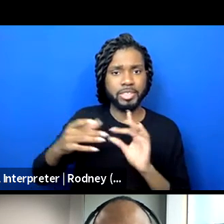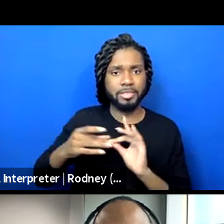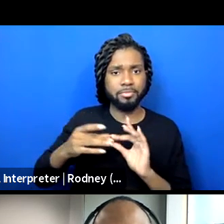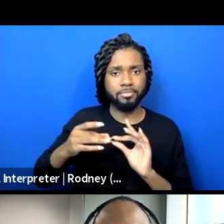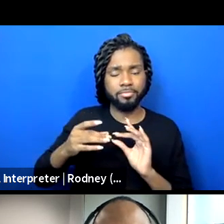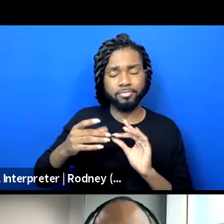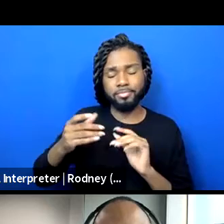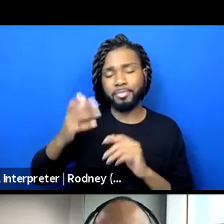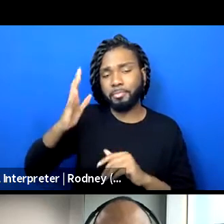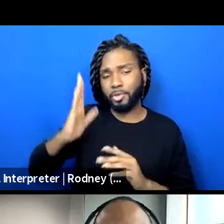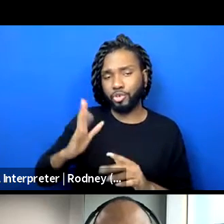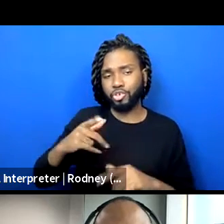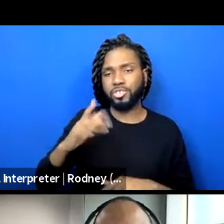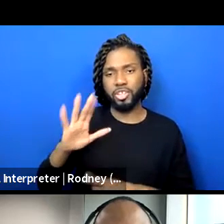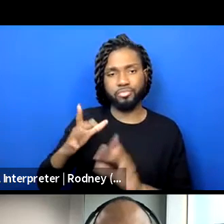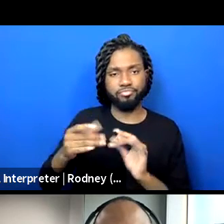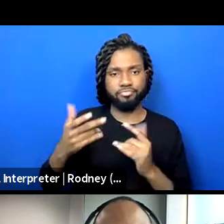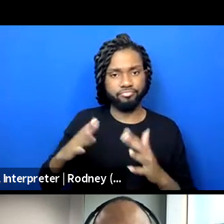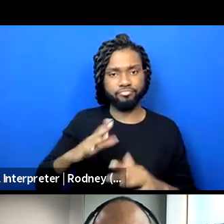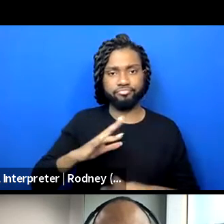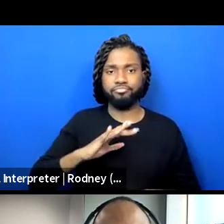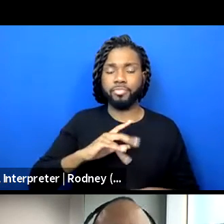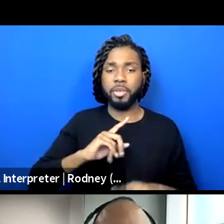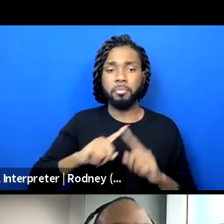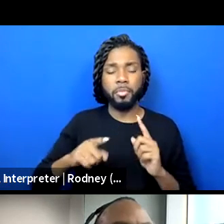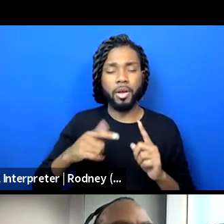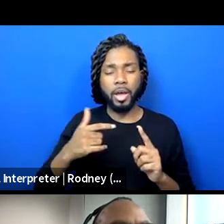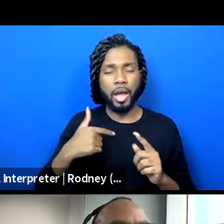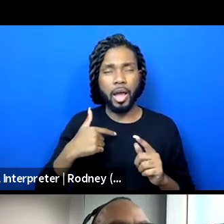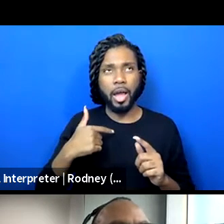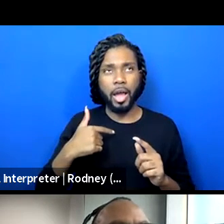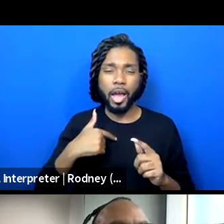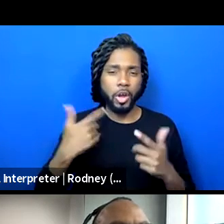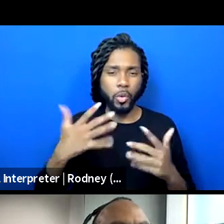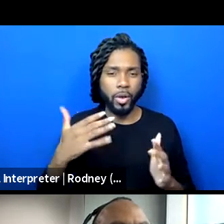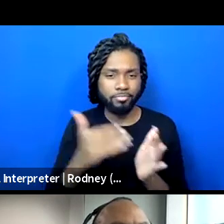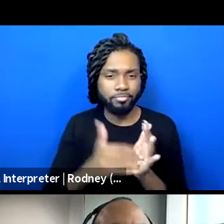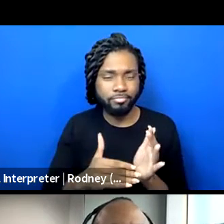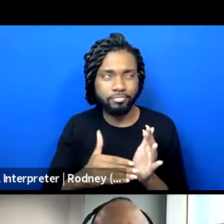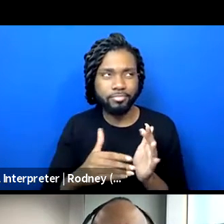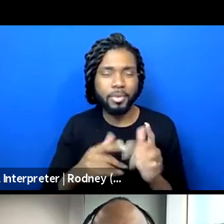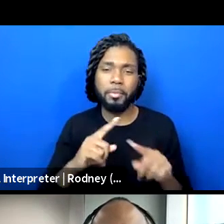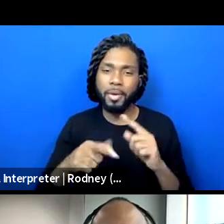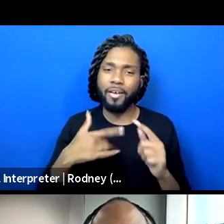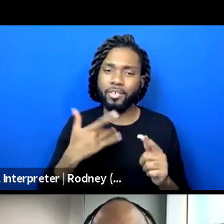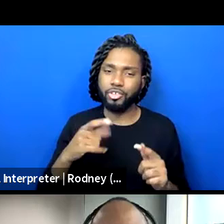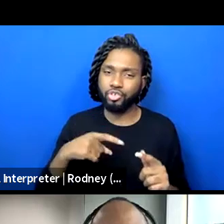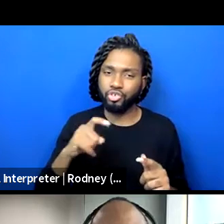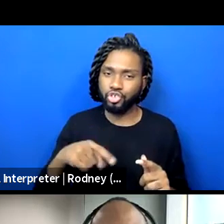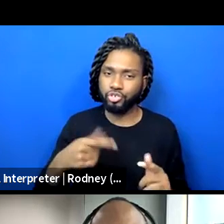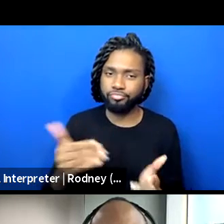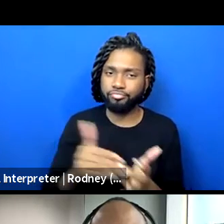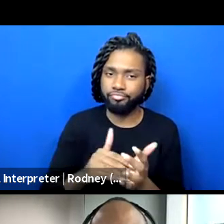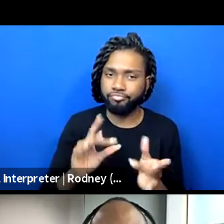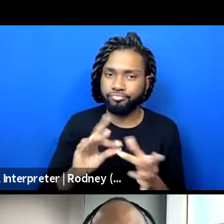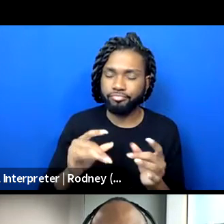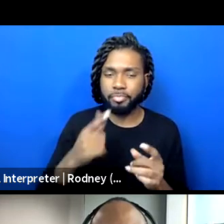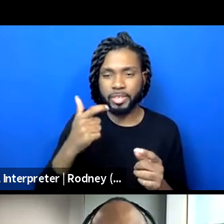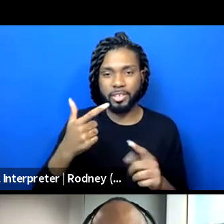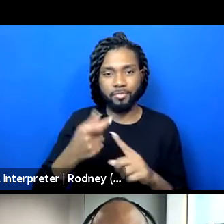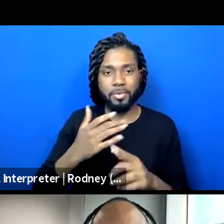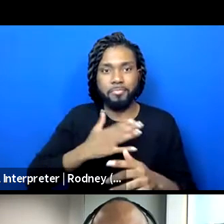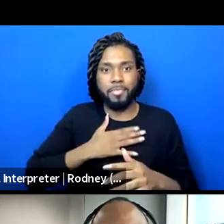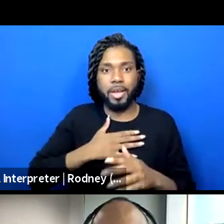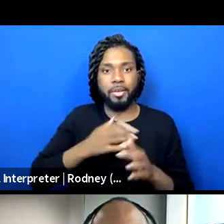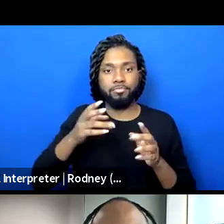I've prepared is a bit redundant, but I want to say it anyway, in part because it is from the perspective of an individual. So like I'd say again, my name is